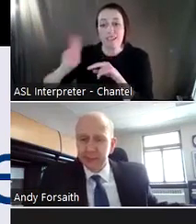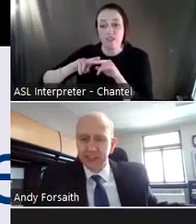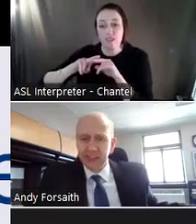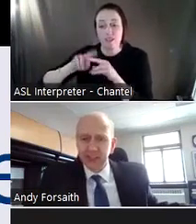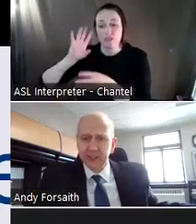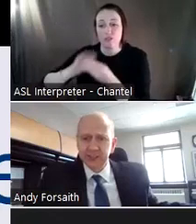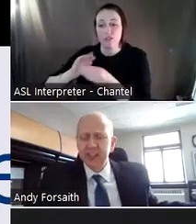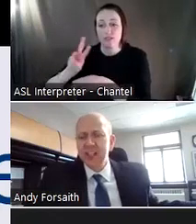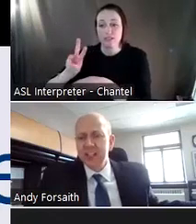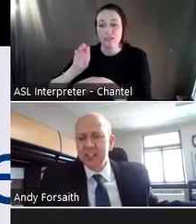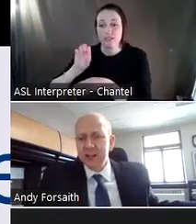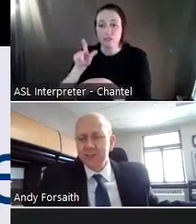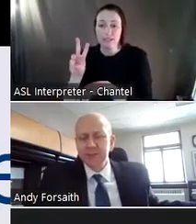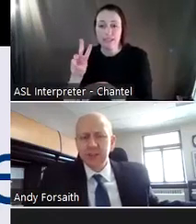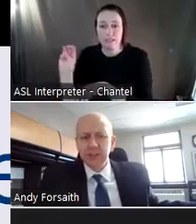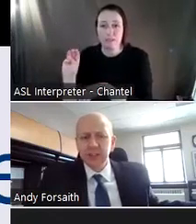$626 million